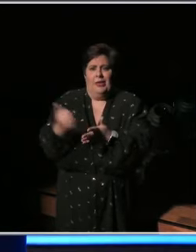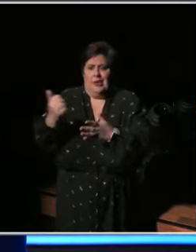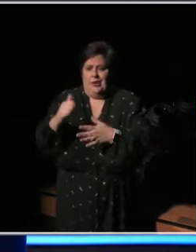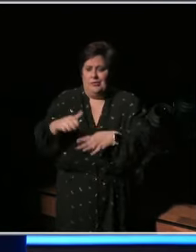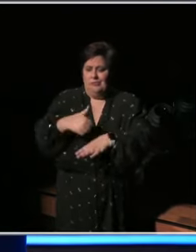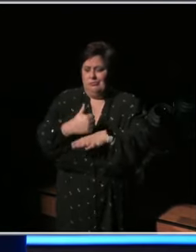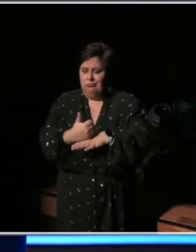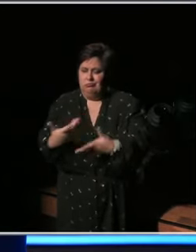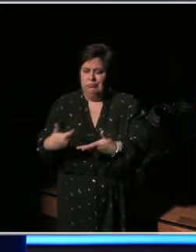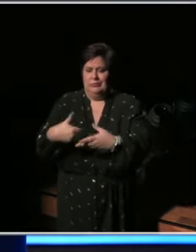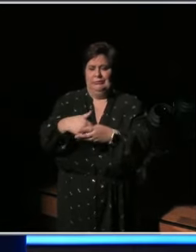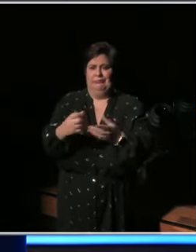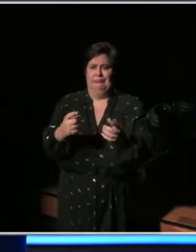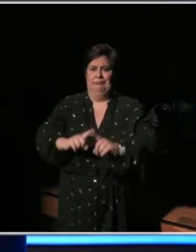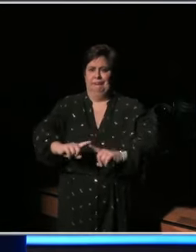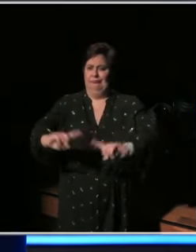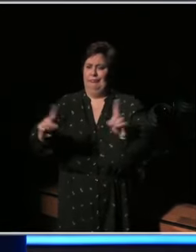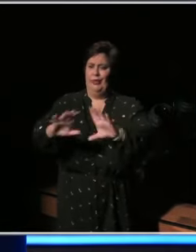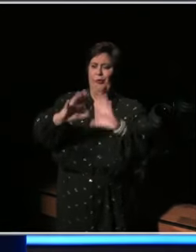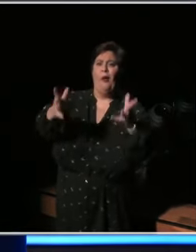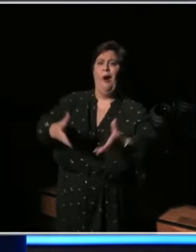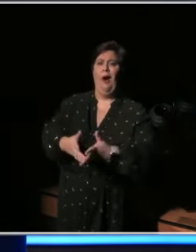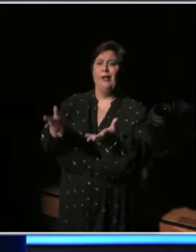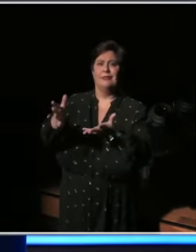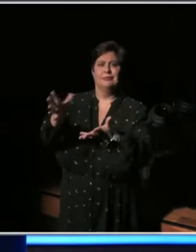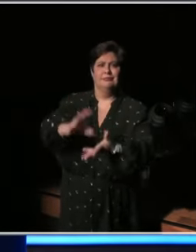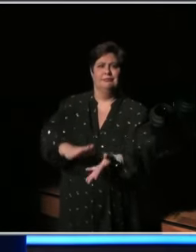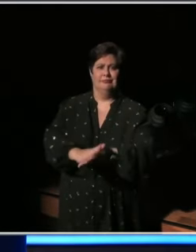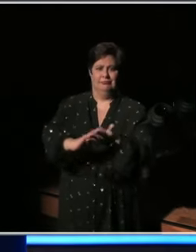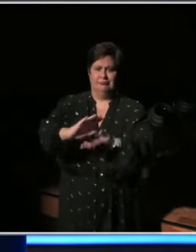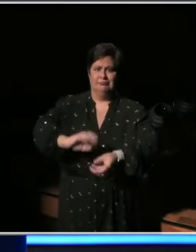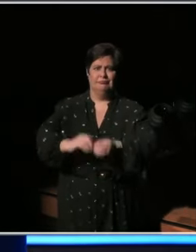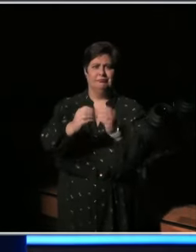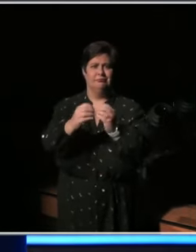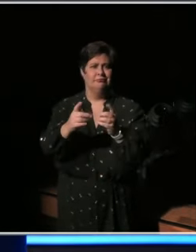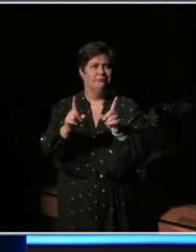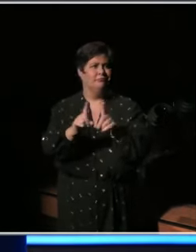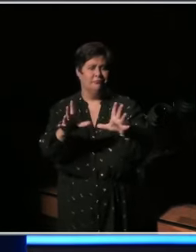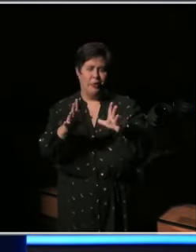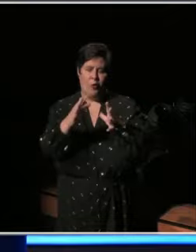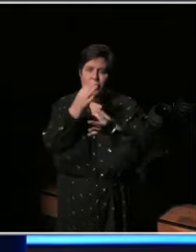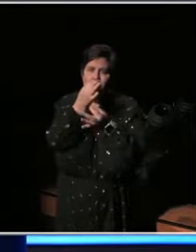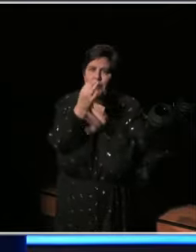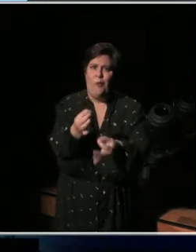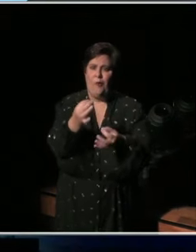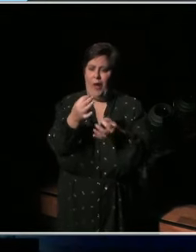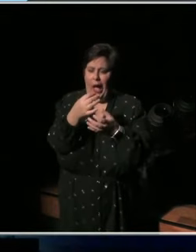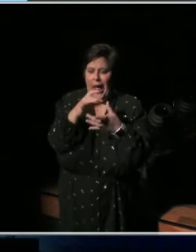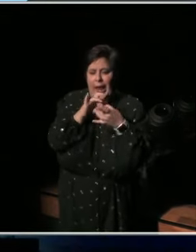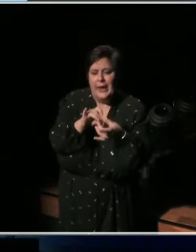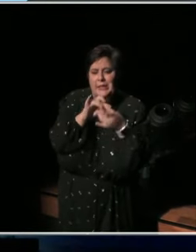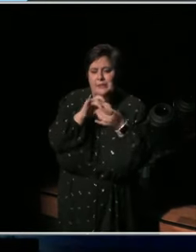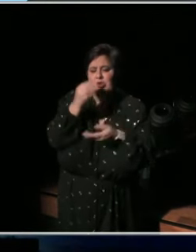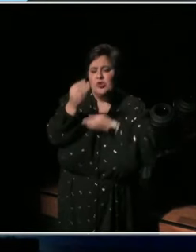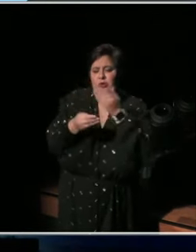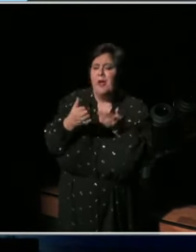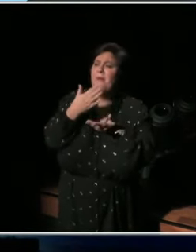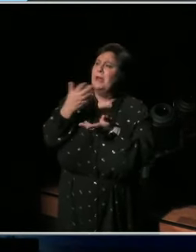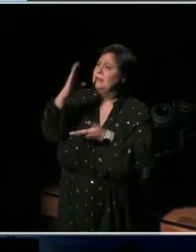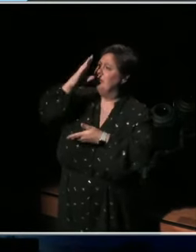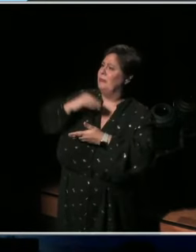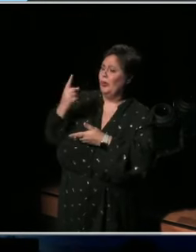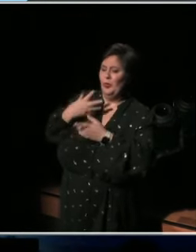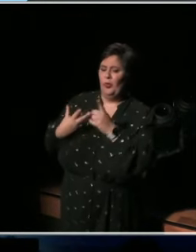of settling into an idiosyncratic world to make this a compelling and intimate story. John, please tell us who's getting the